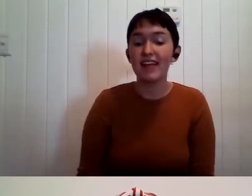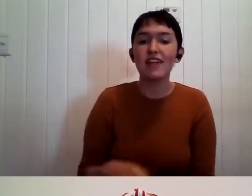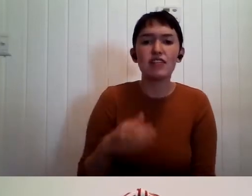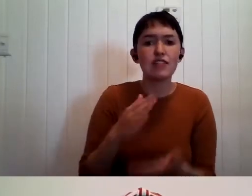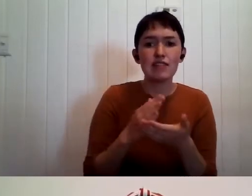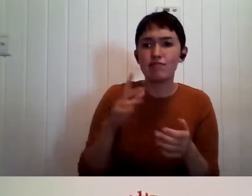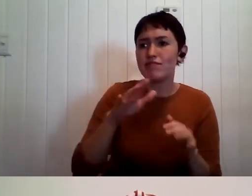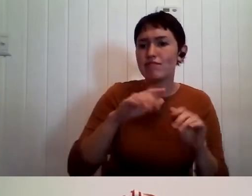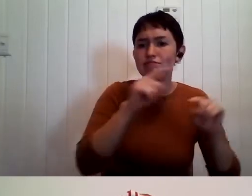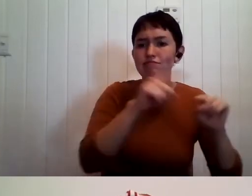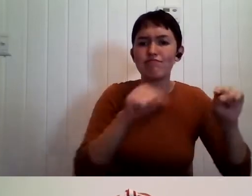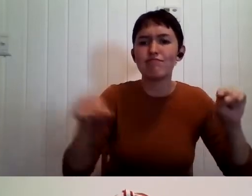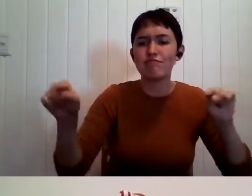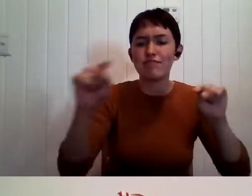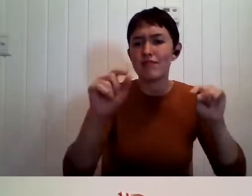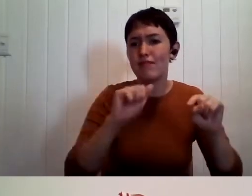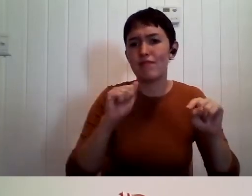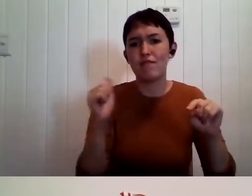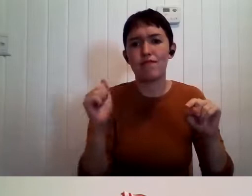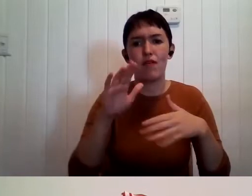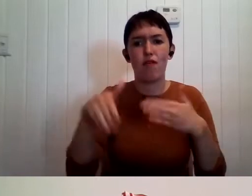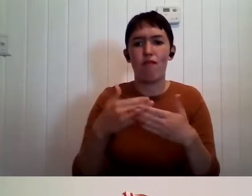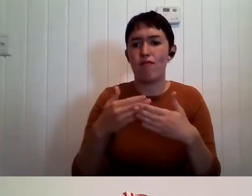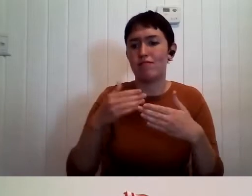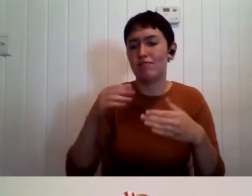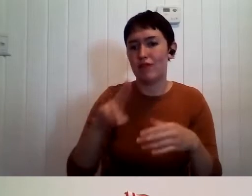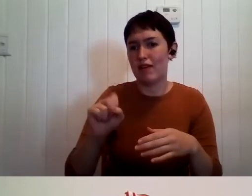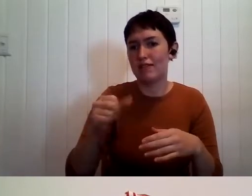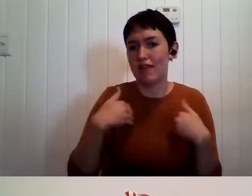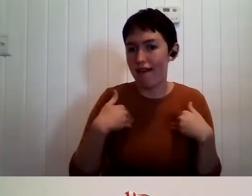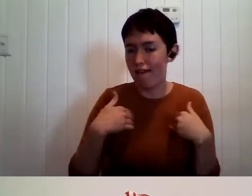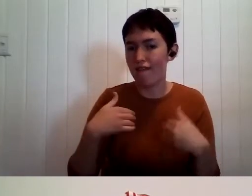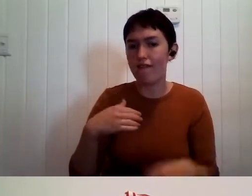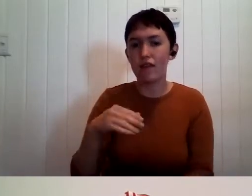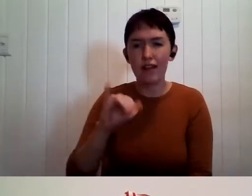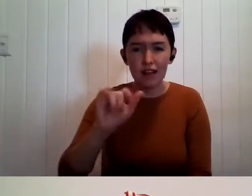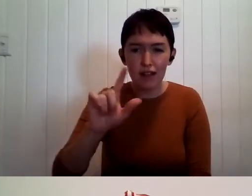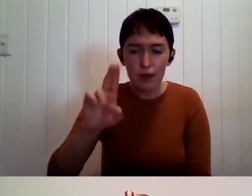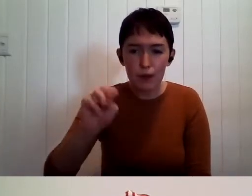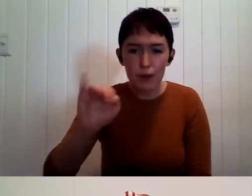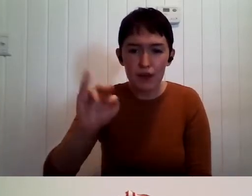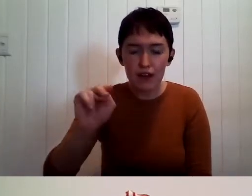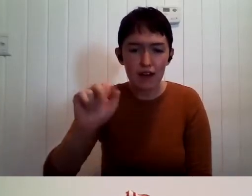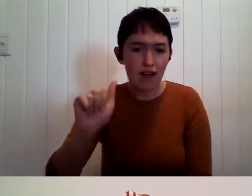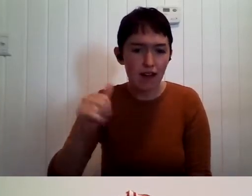and in the Midwest and everywhere. Does Illumina only have offices in San Diego, or are they all over the place?